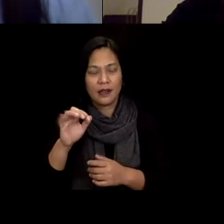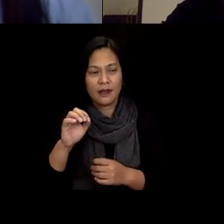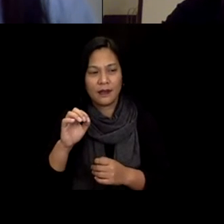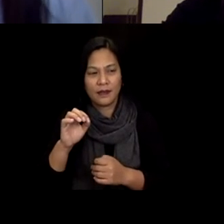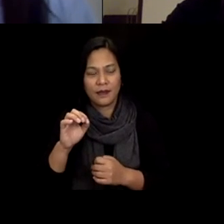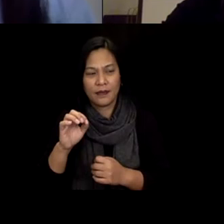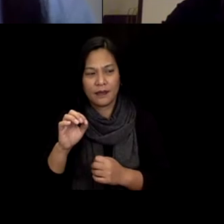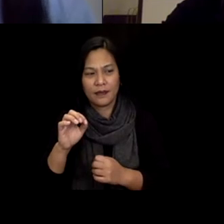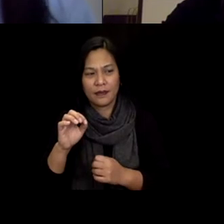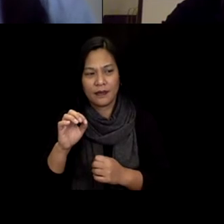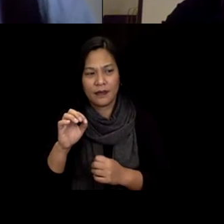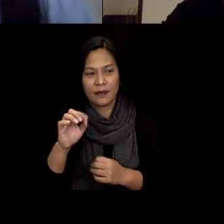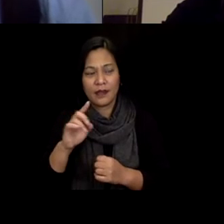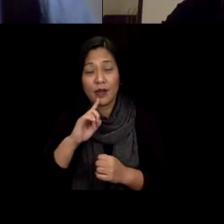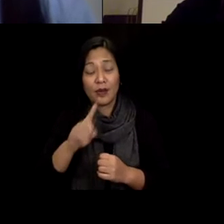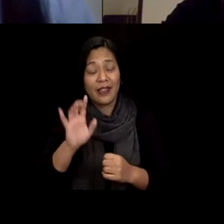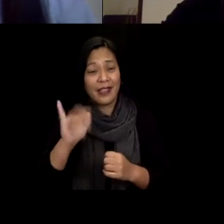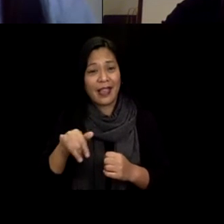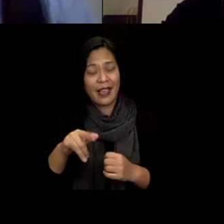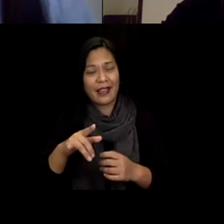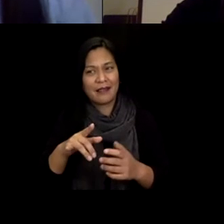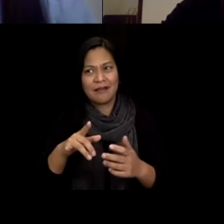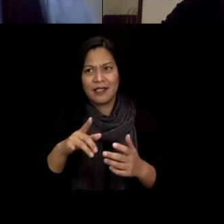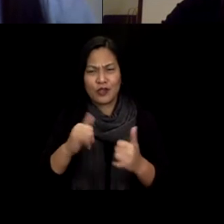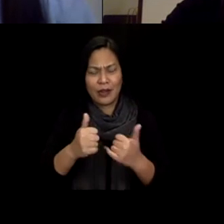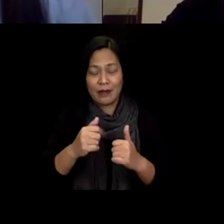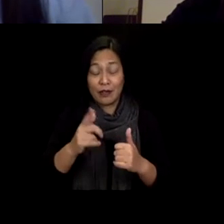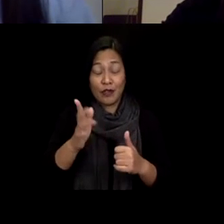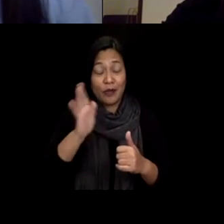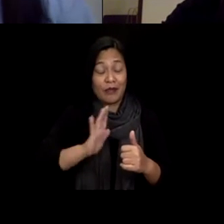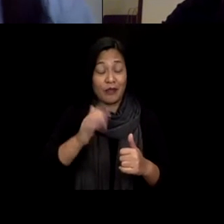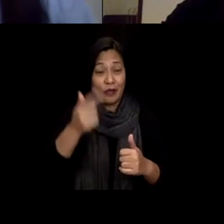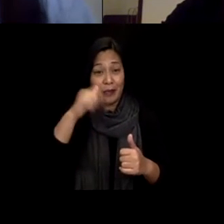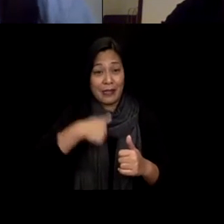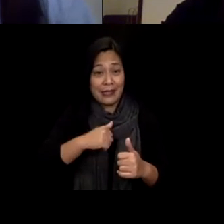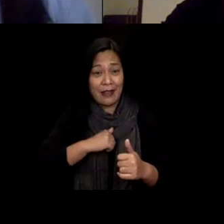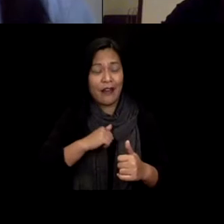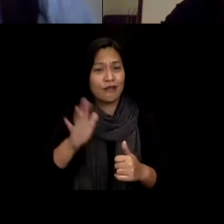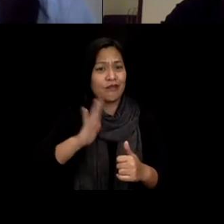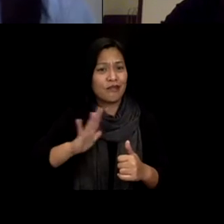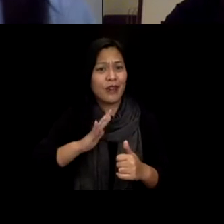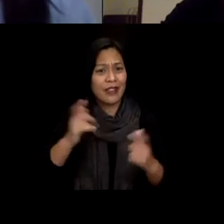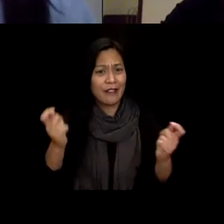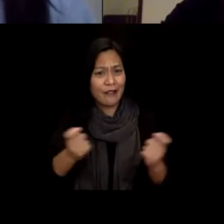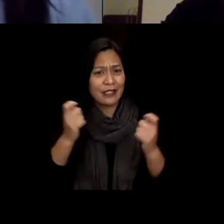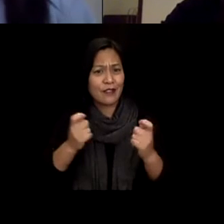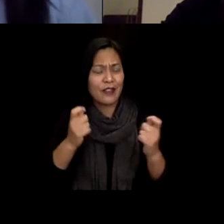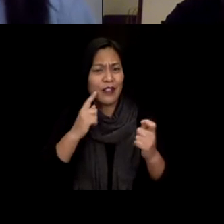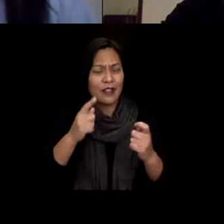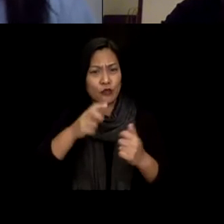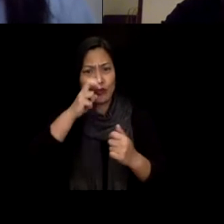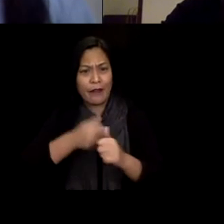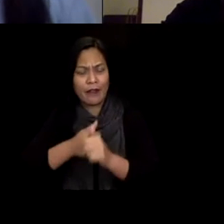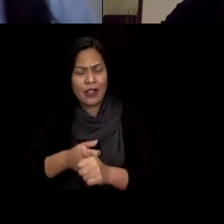someone who has like struggled in that festival format. So thank you for that. But I don't want to like